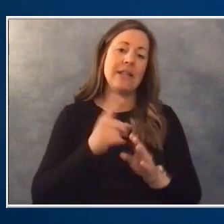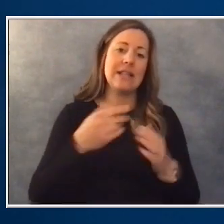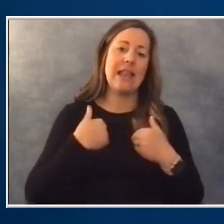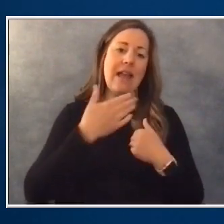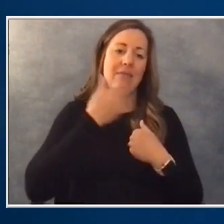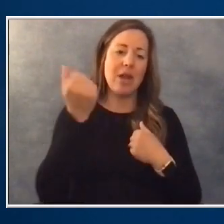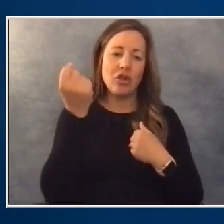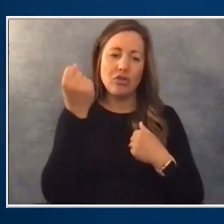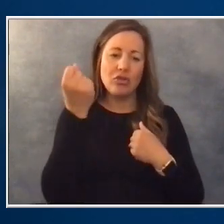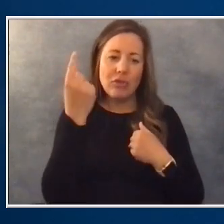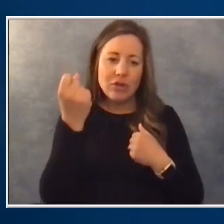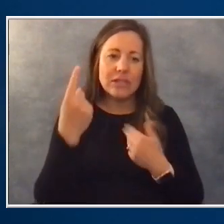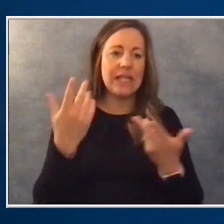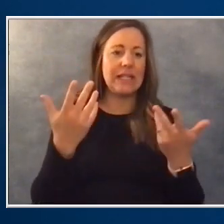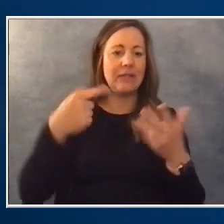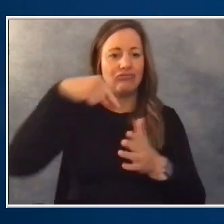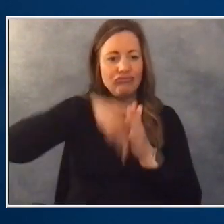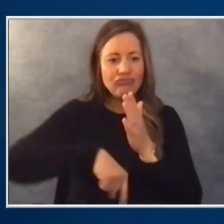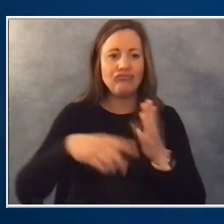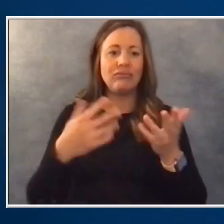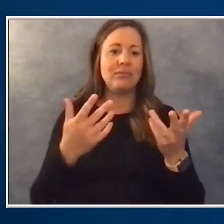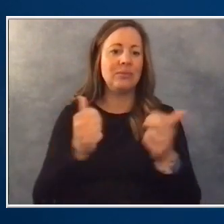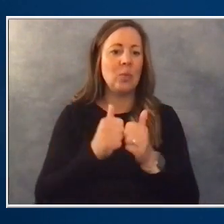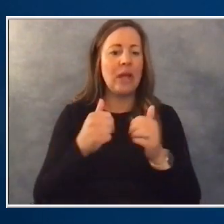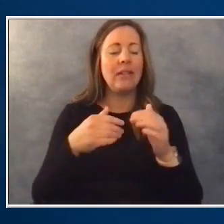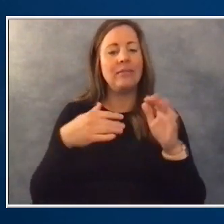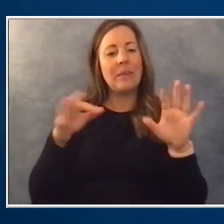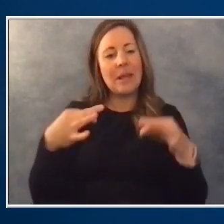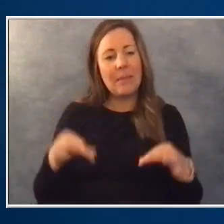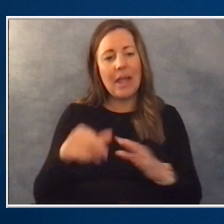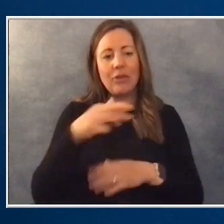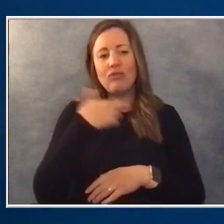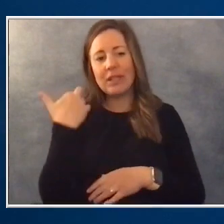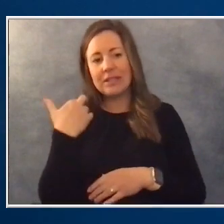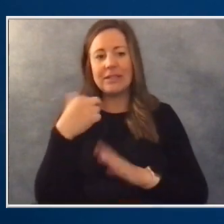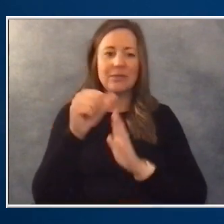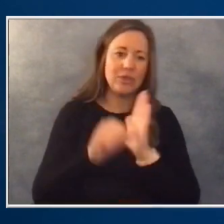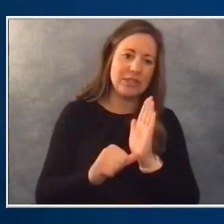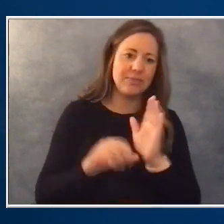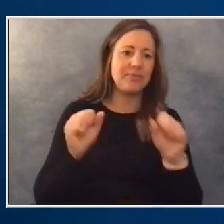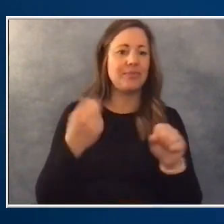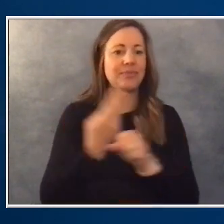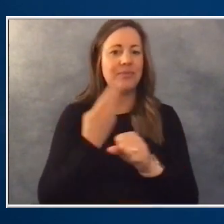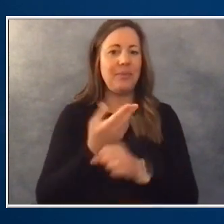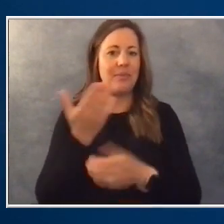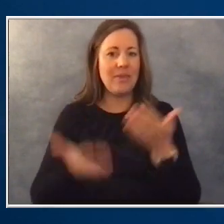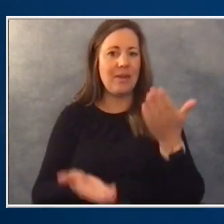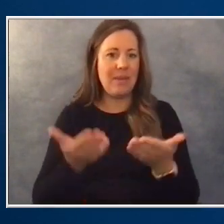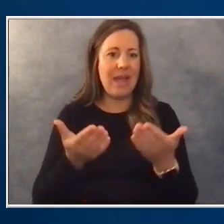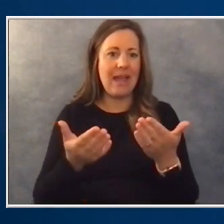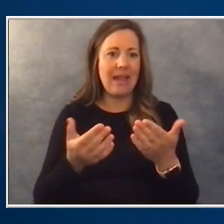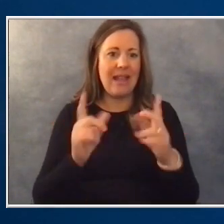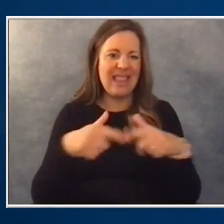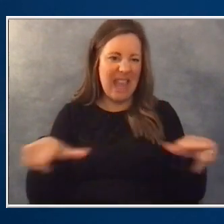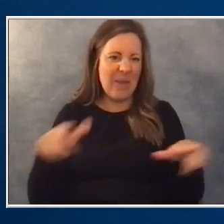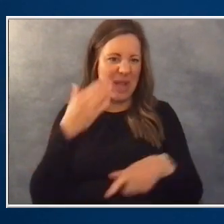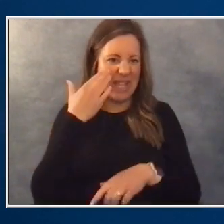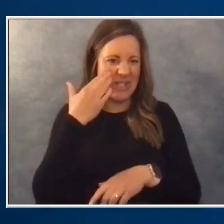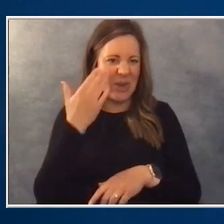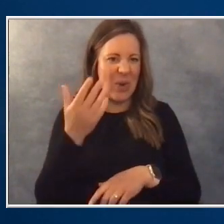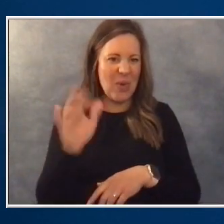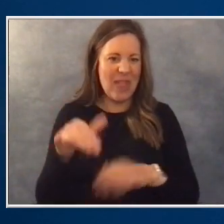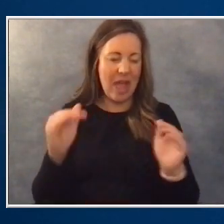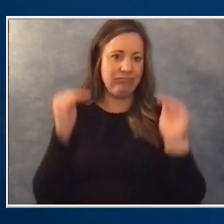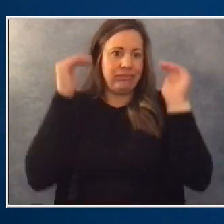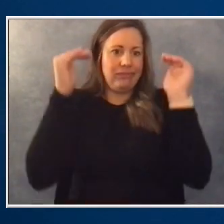when we explain the risks, when we explain the procedure. We're able to use maybe the lingo we're a little more comfortable with, and